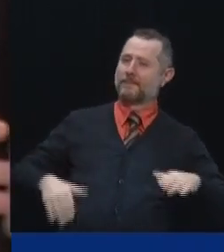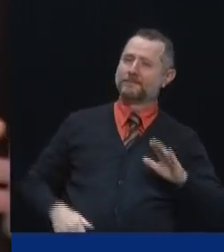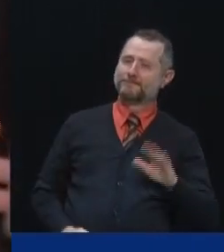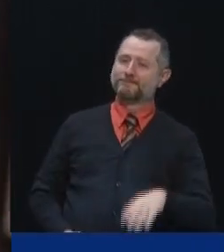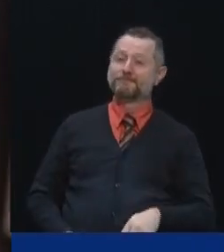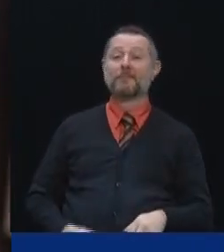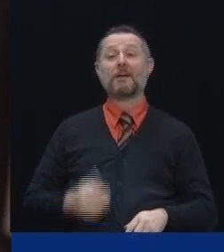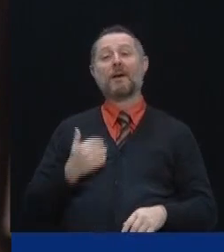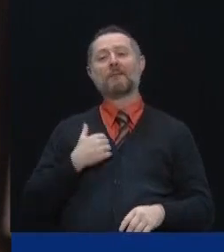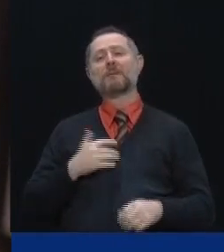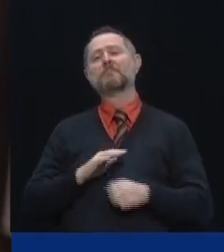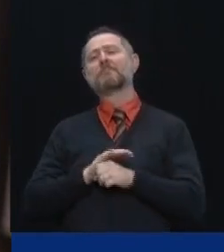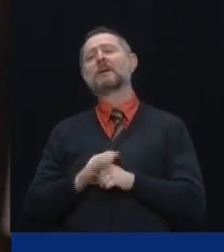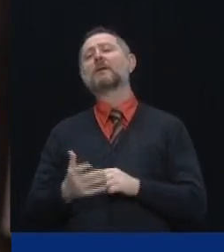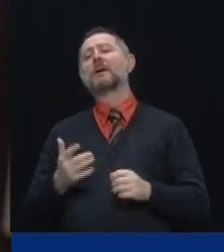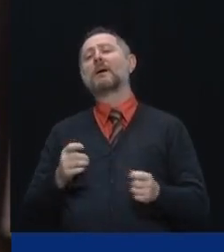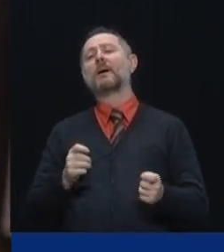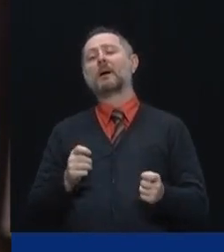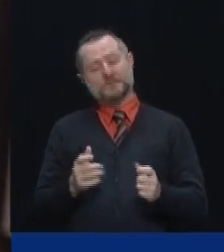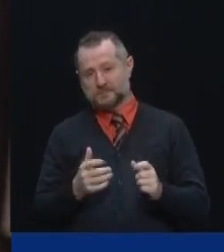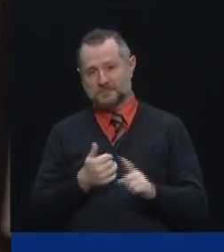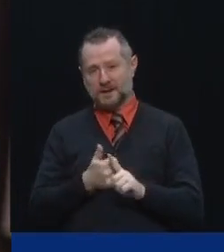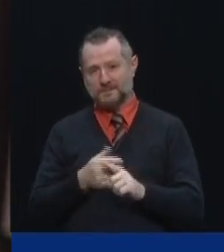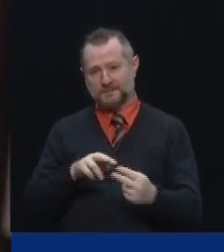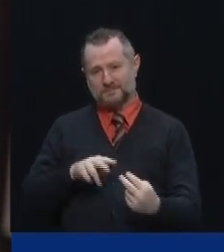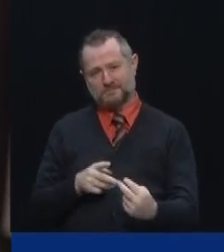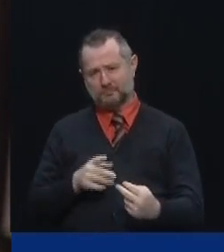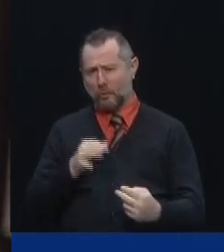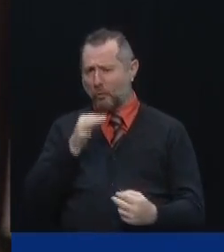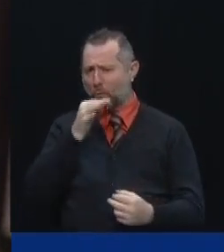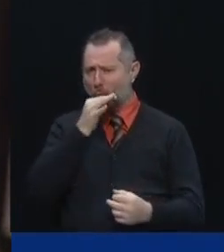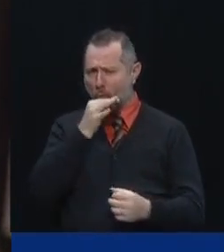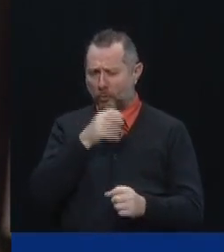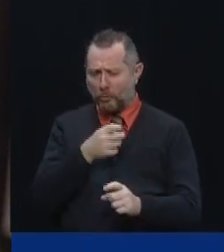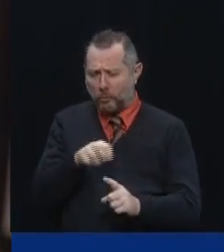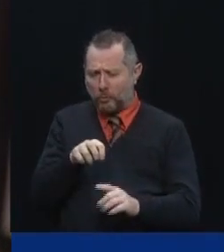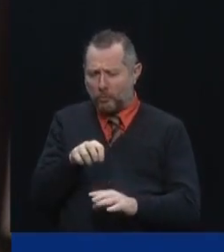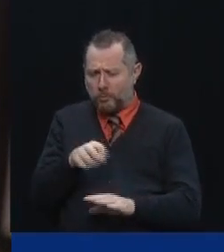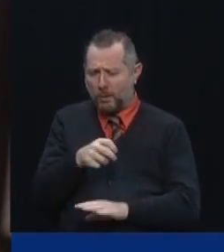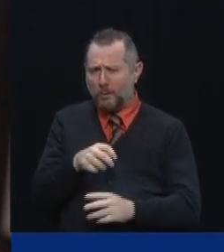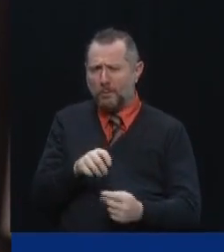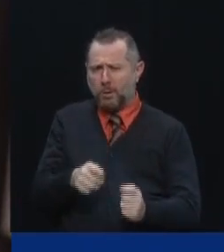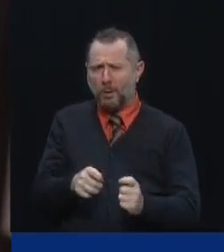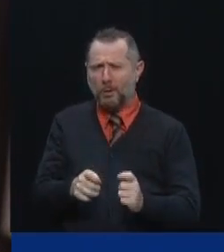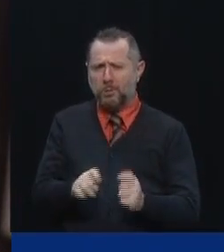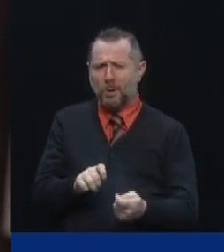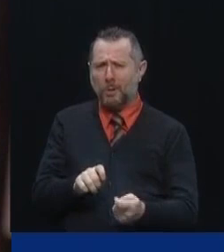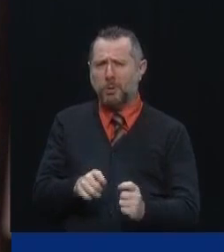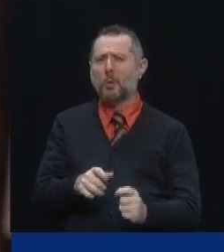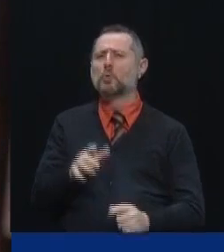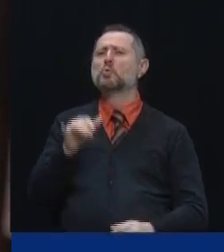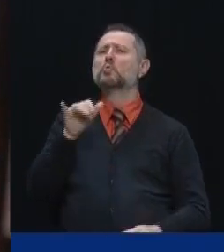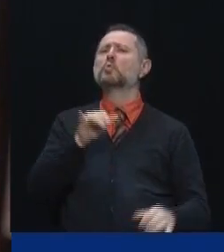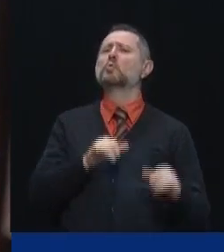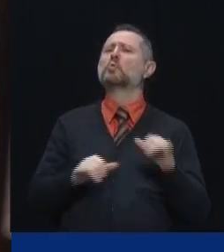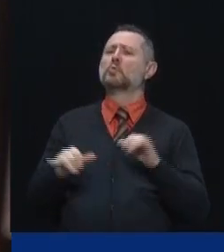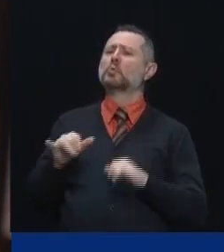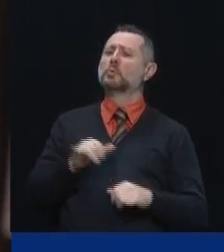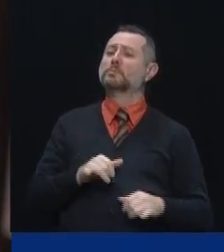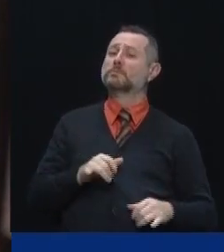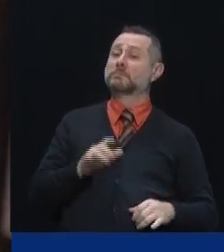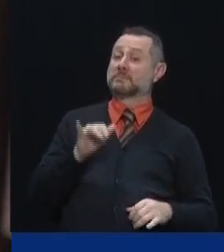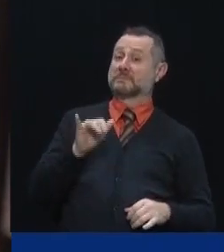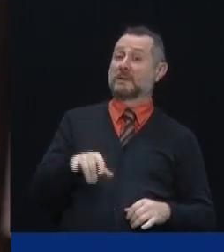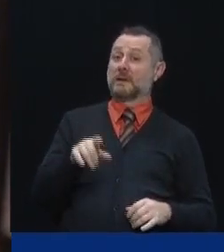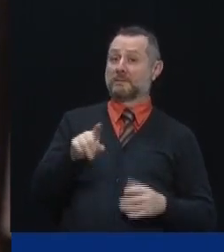variants. This virus changes on you. It mutates on you hundreds of times a